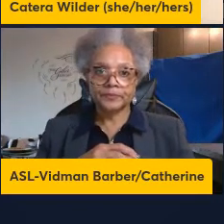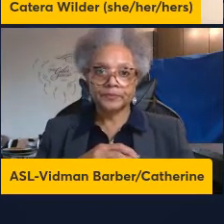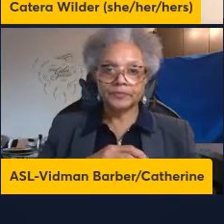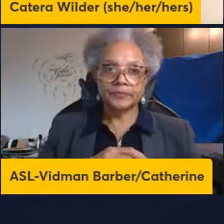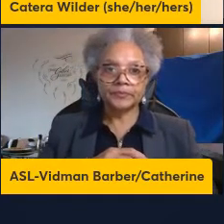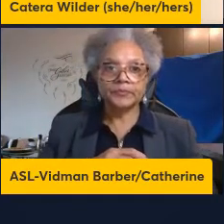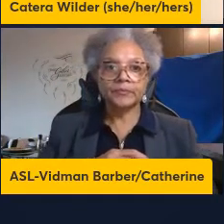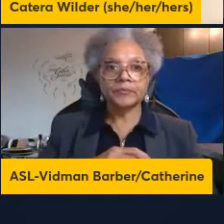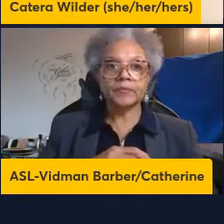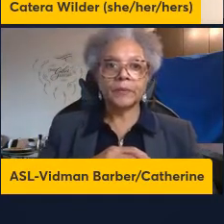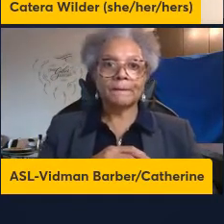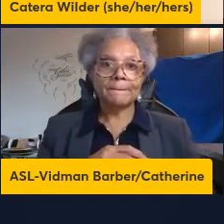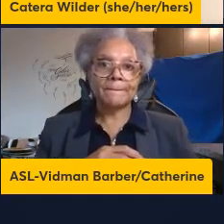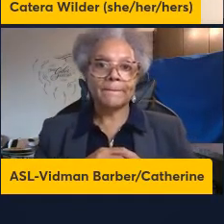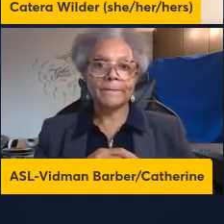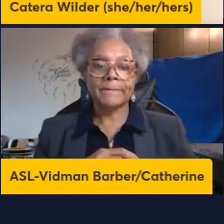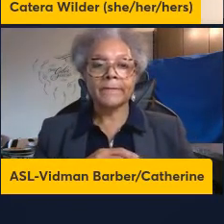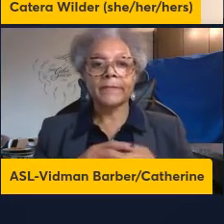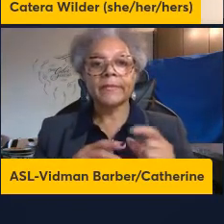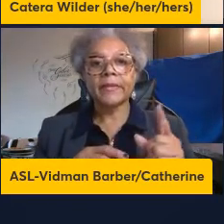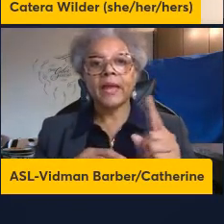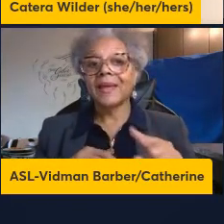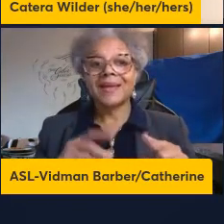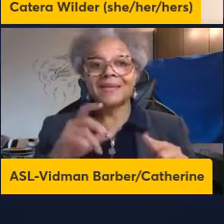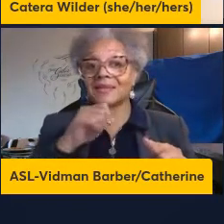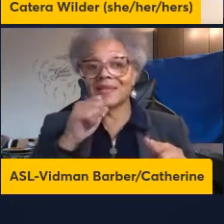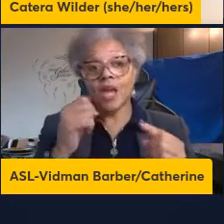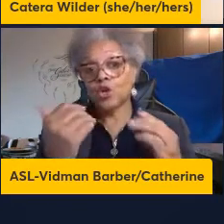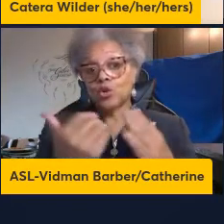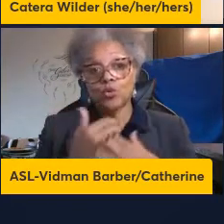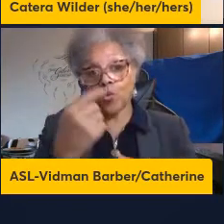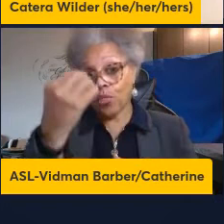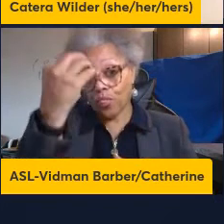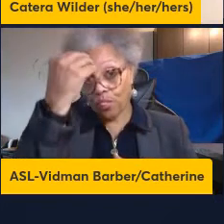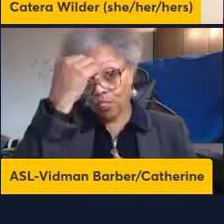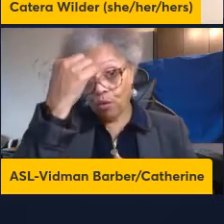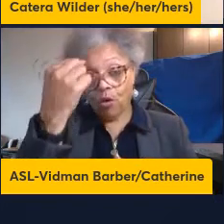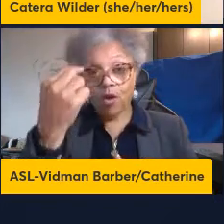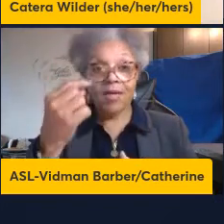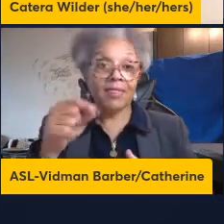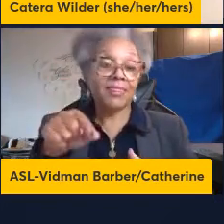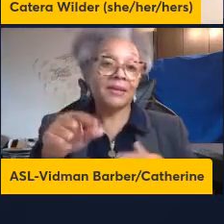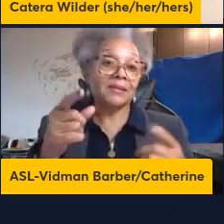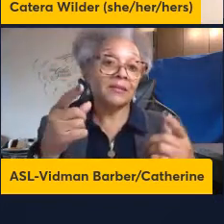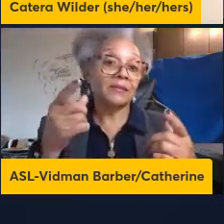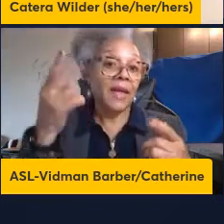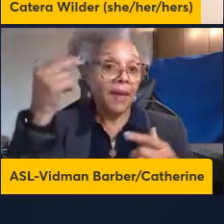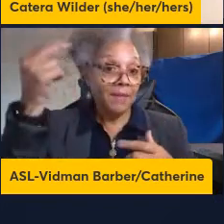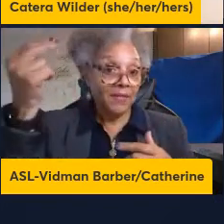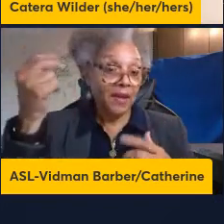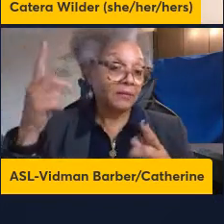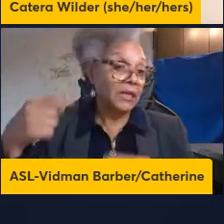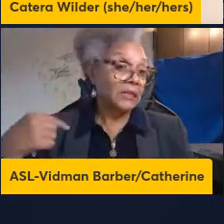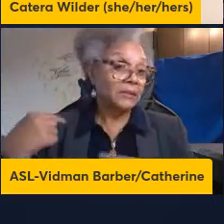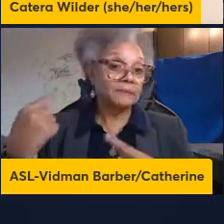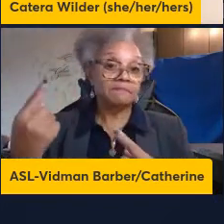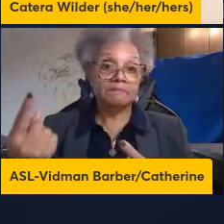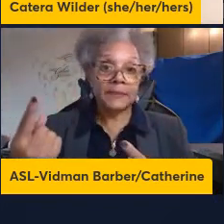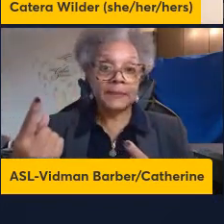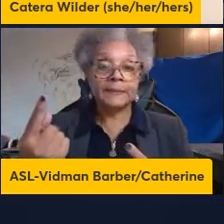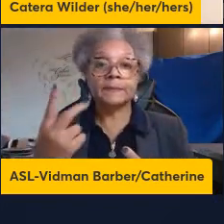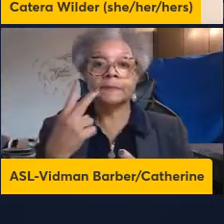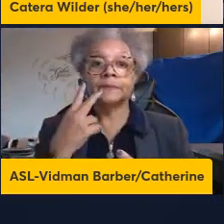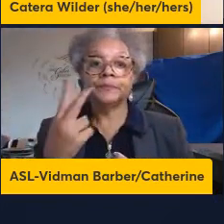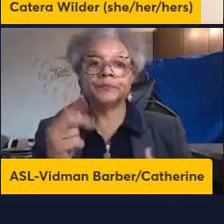And so this is not a new thought. This has occurred, or this hypothesis has been seen